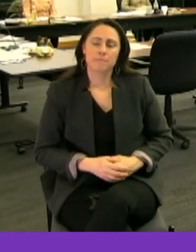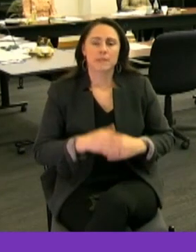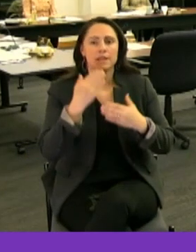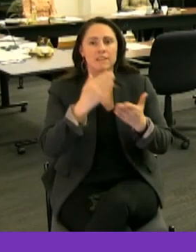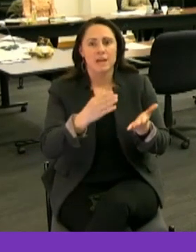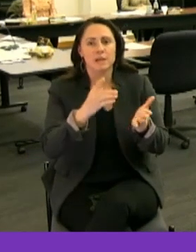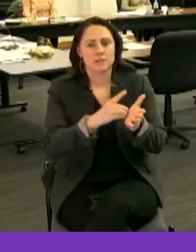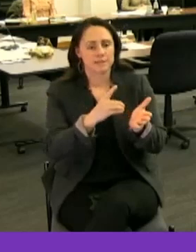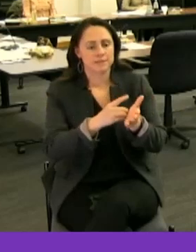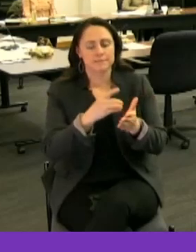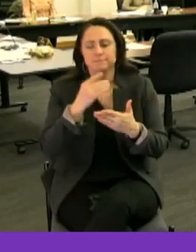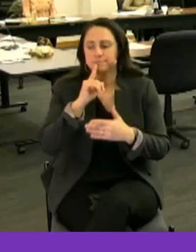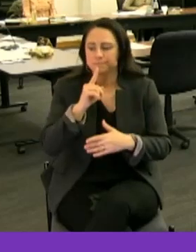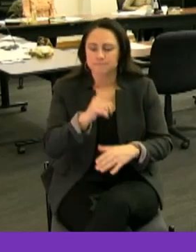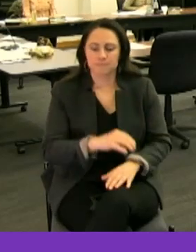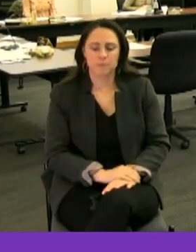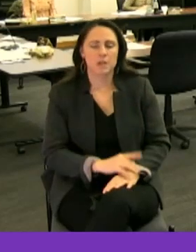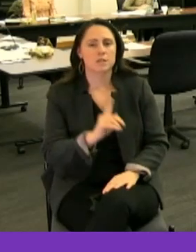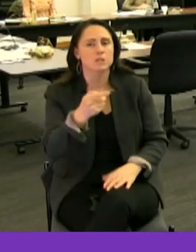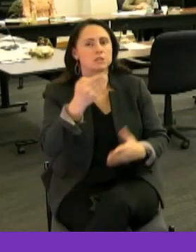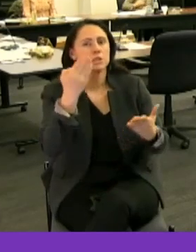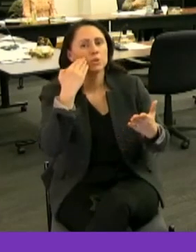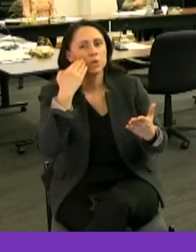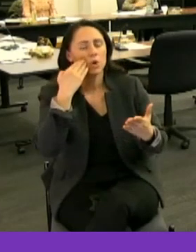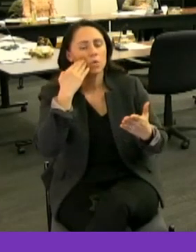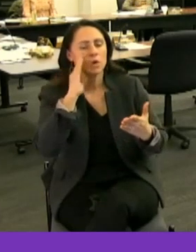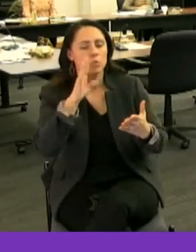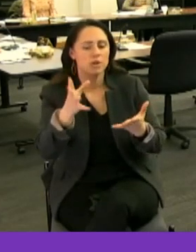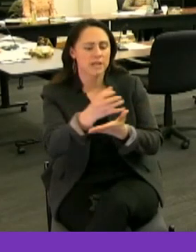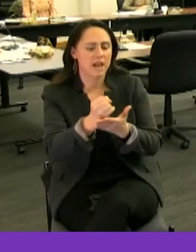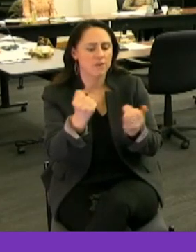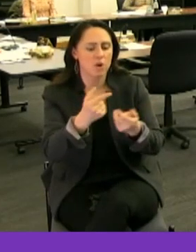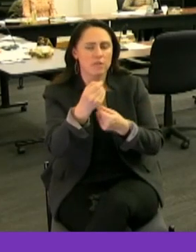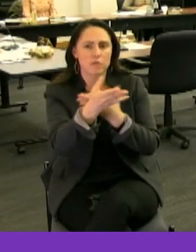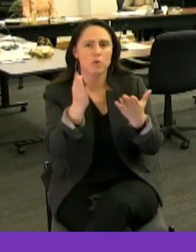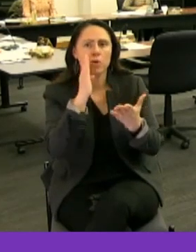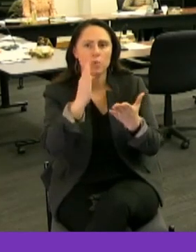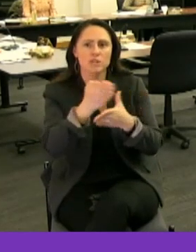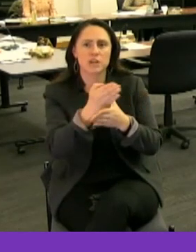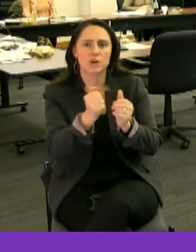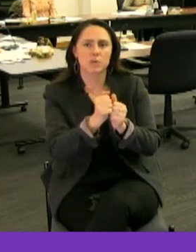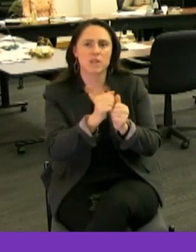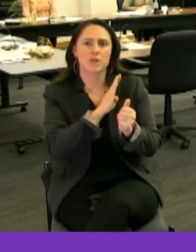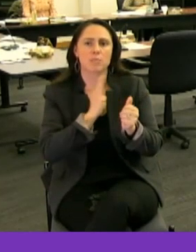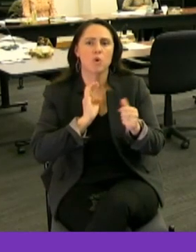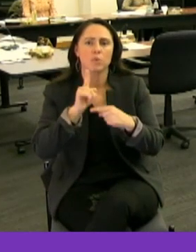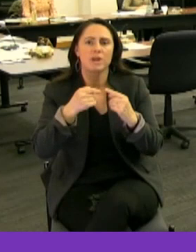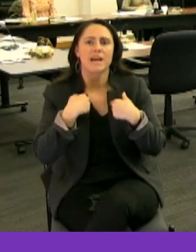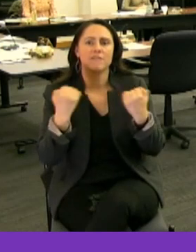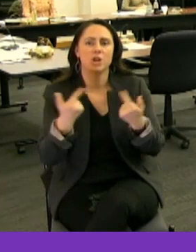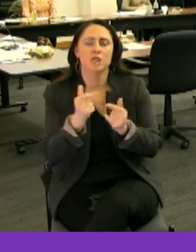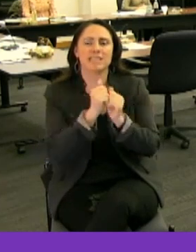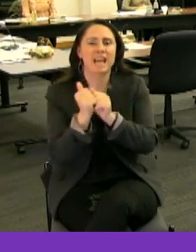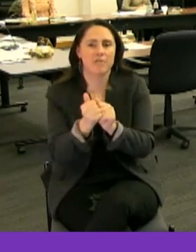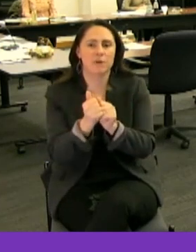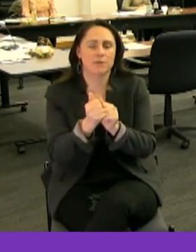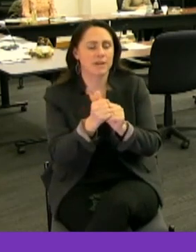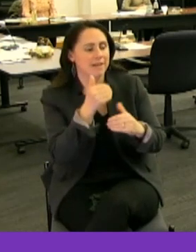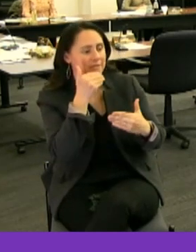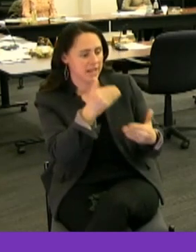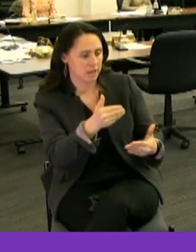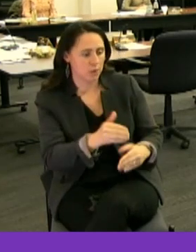Thank you, Dr. Gray. Thank you. And just so you know, we'll gather all this information and I'll share it with the full board once we have it together, so. Yeah. Mhm.